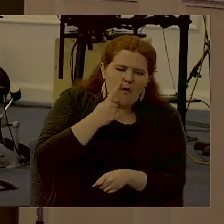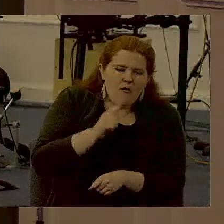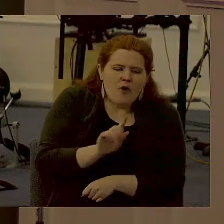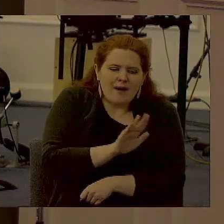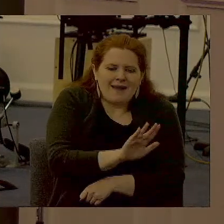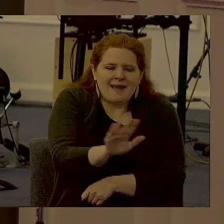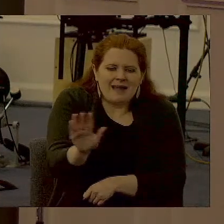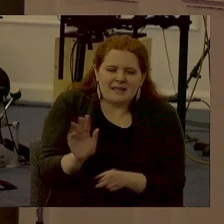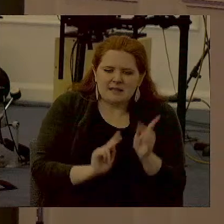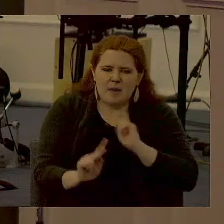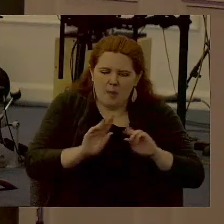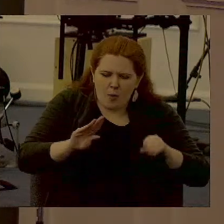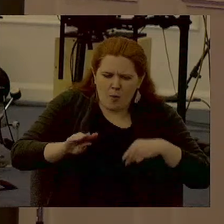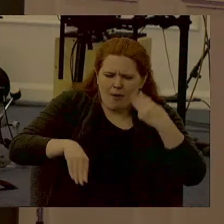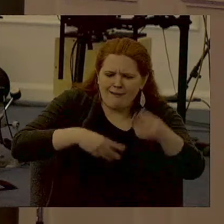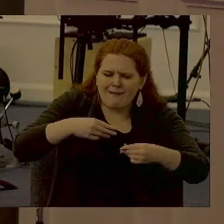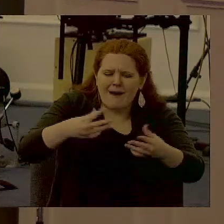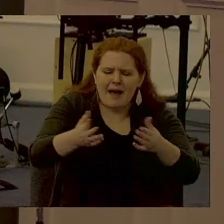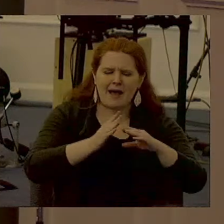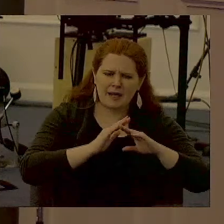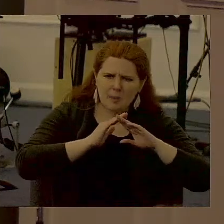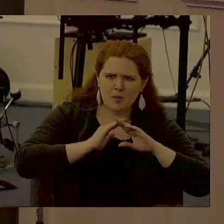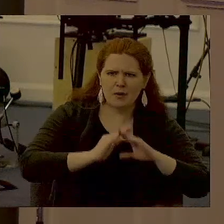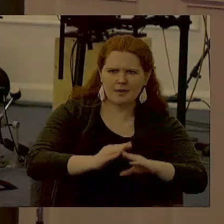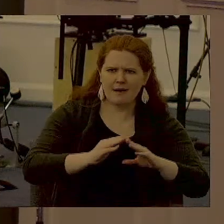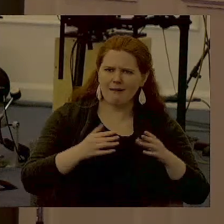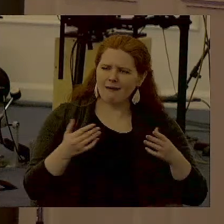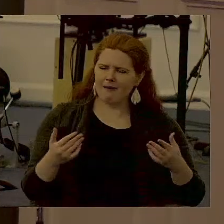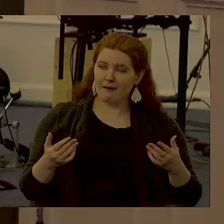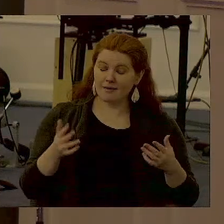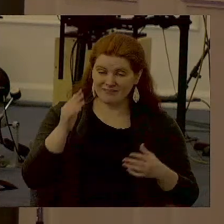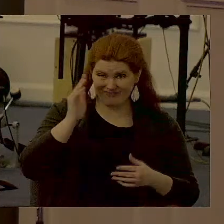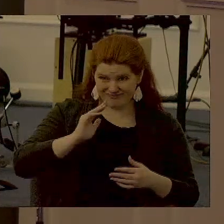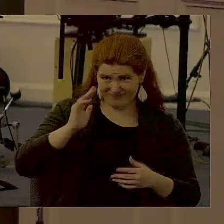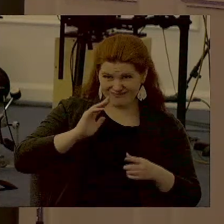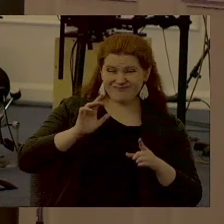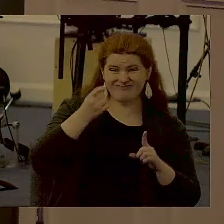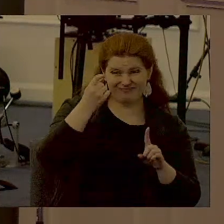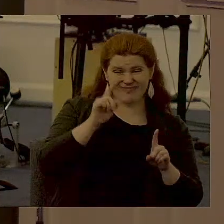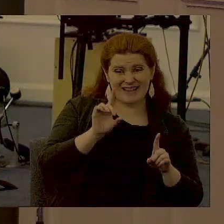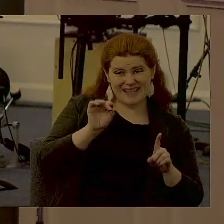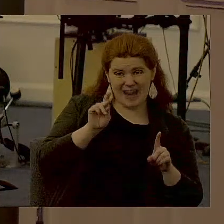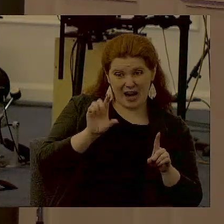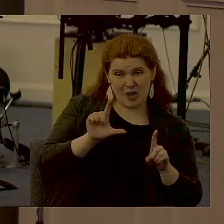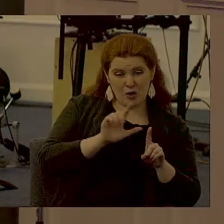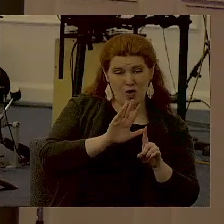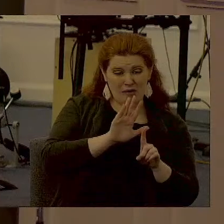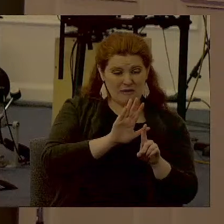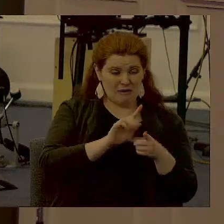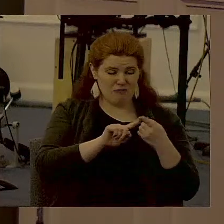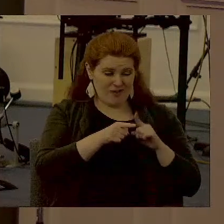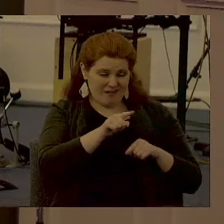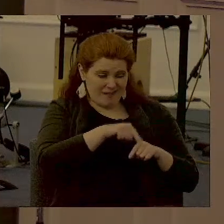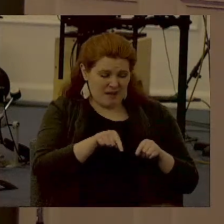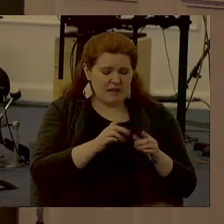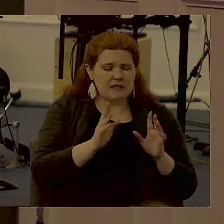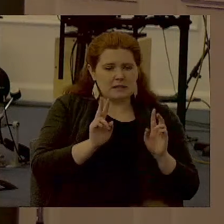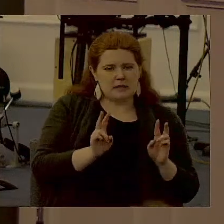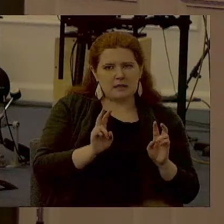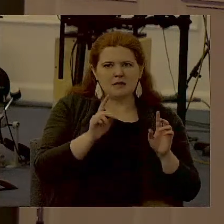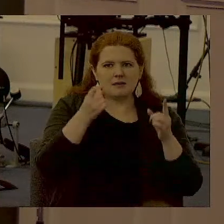and provide for his people and protect his people. Because at this point, Daniel and his friends, they were